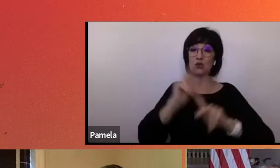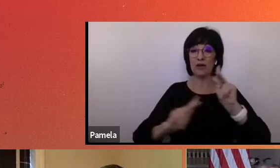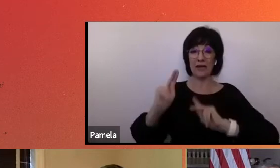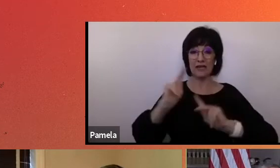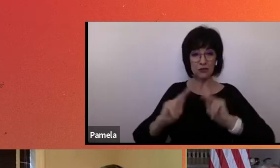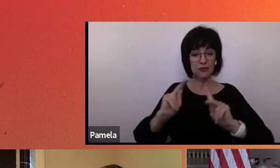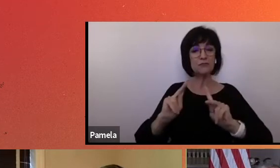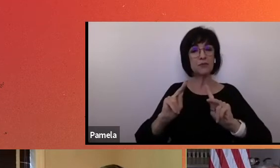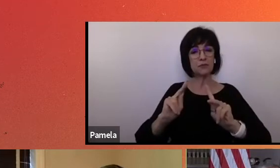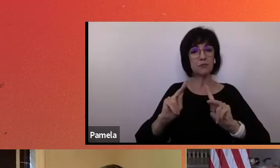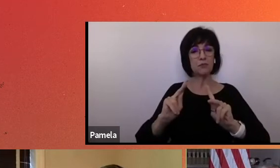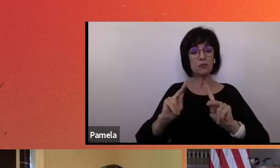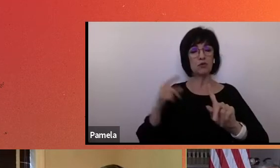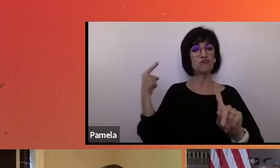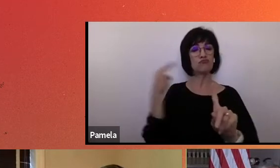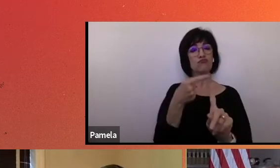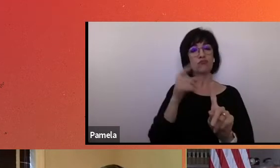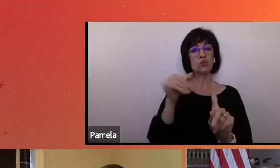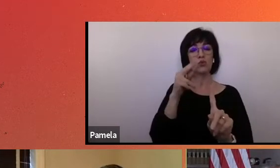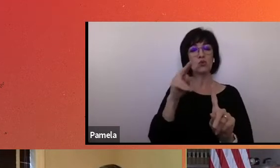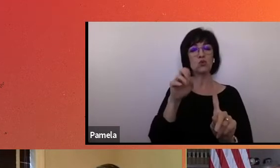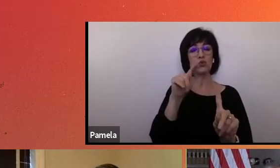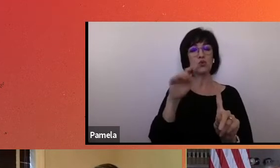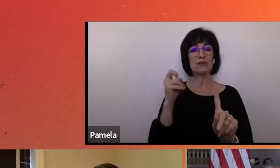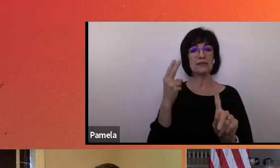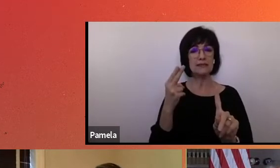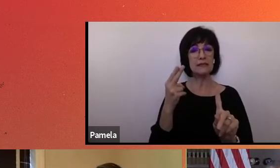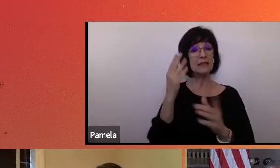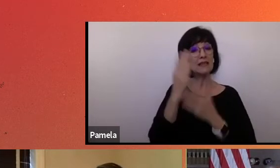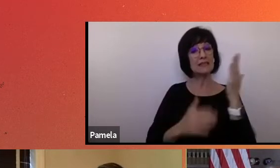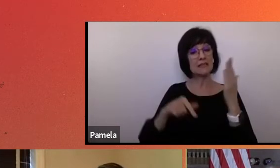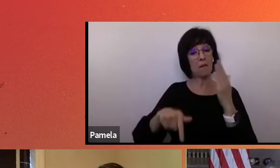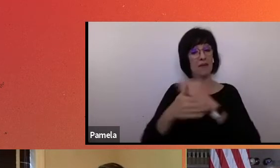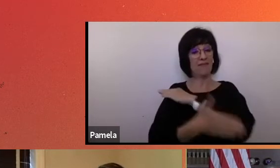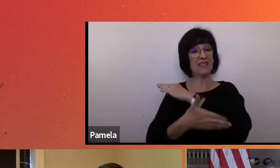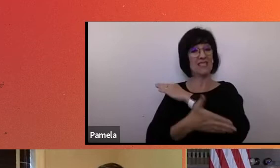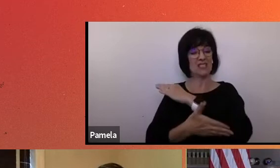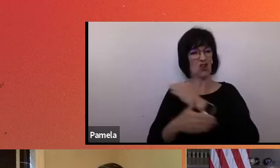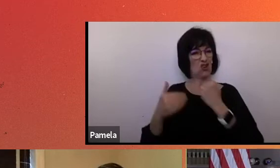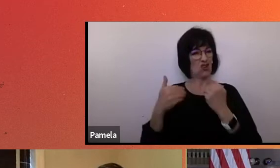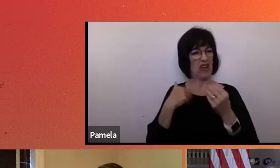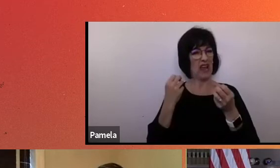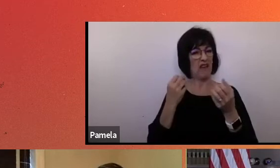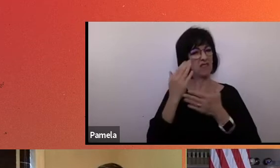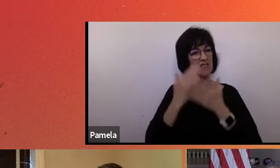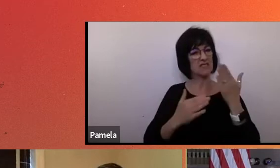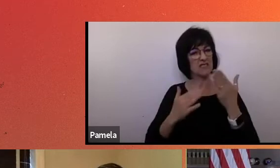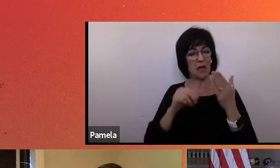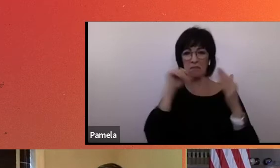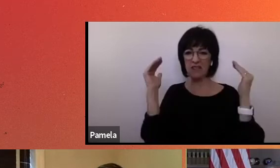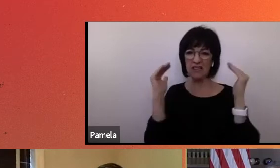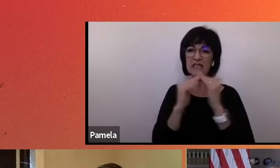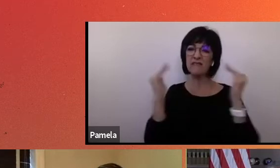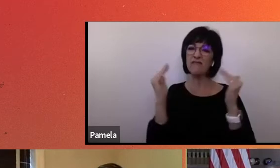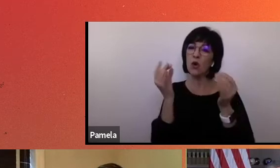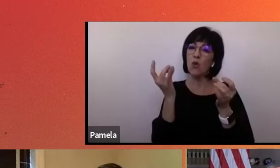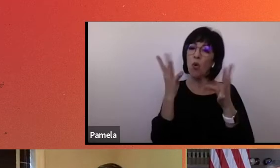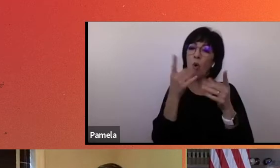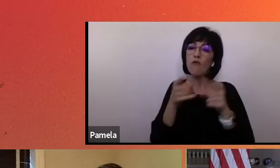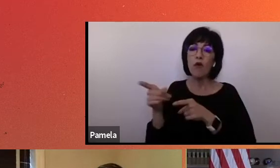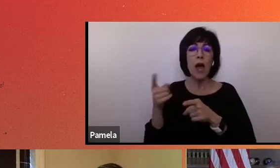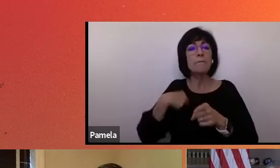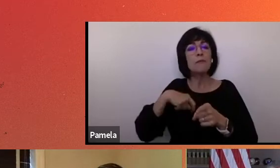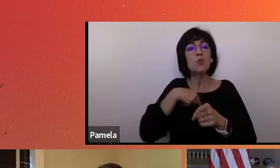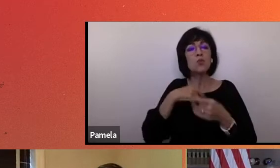of Juneteenth, to some of the injustices in this country, and really trying to get them to adhere to that. So, you know, in future celebrations,